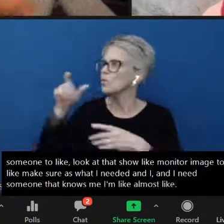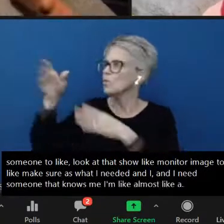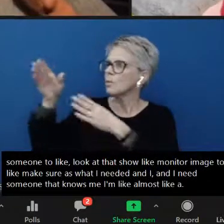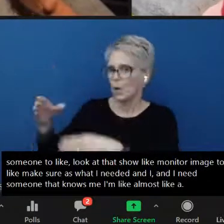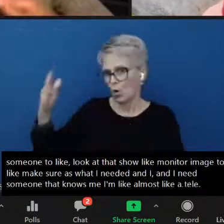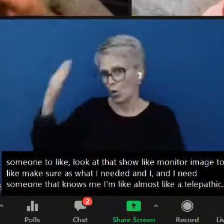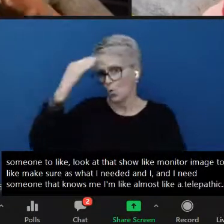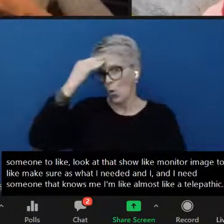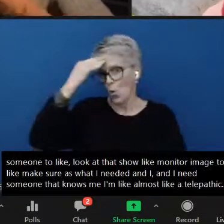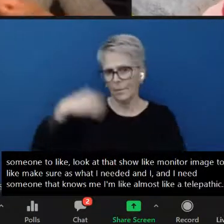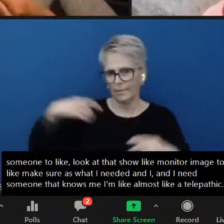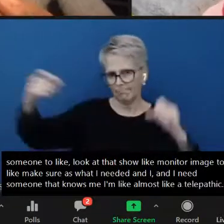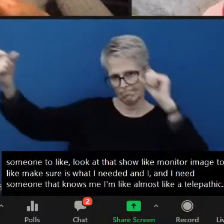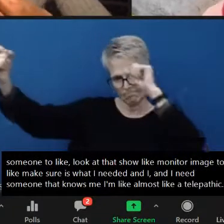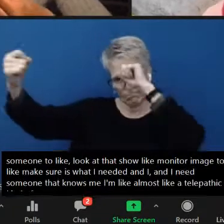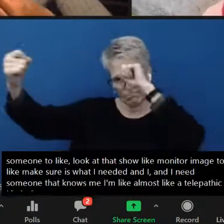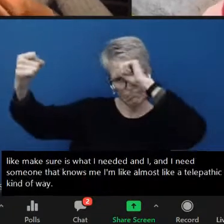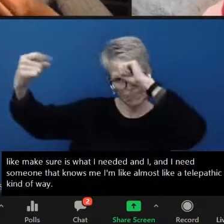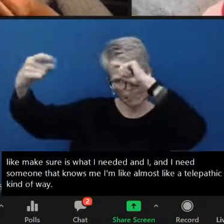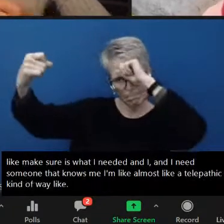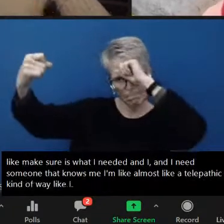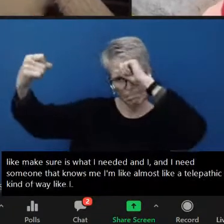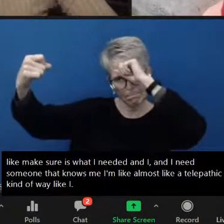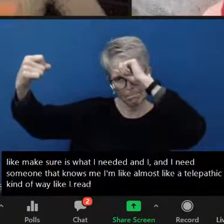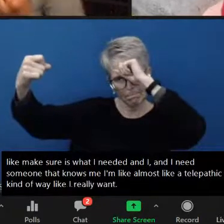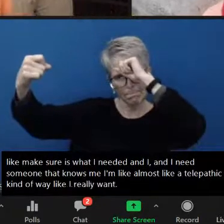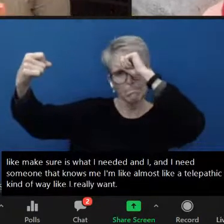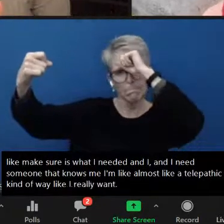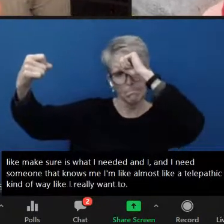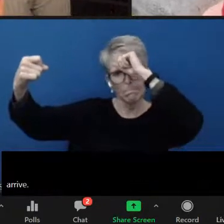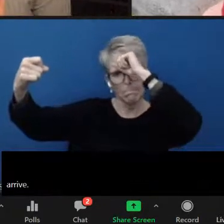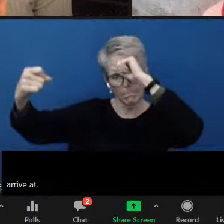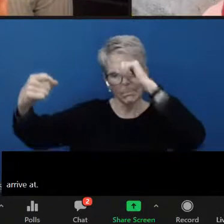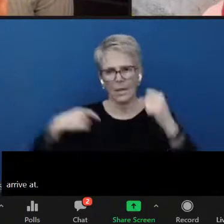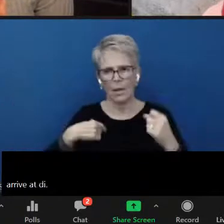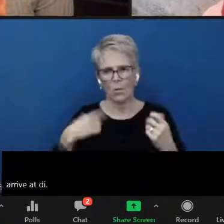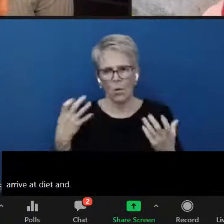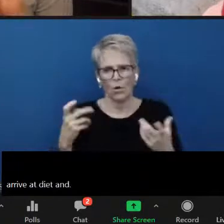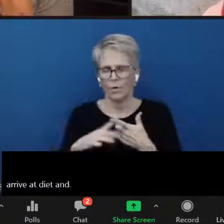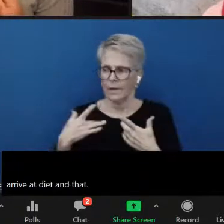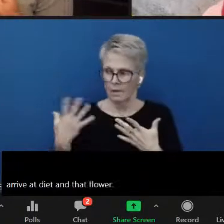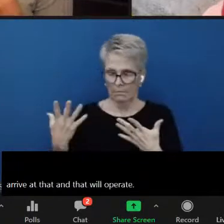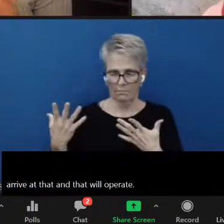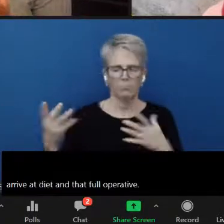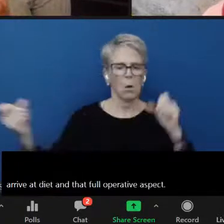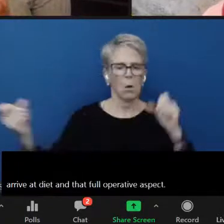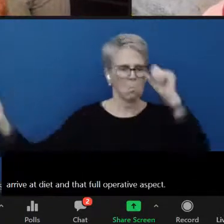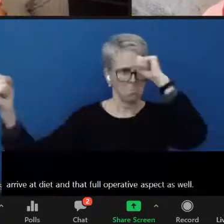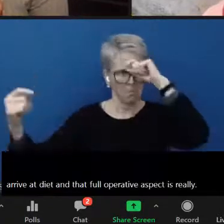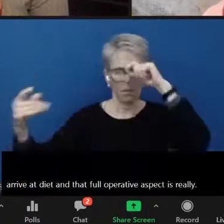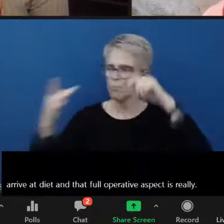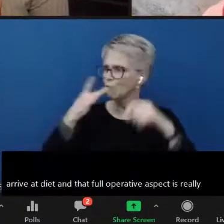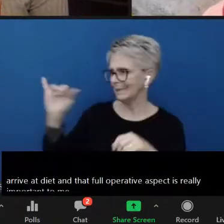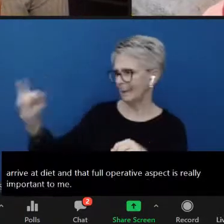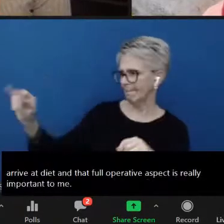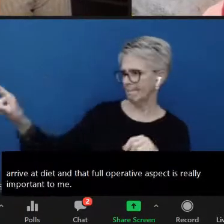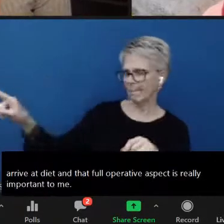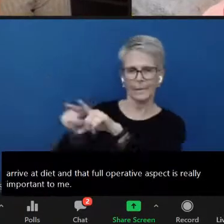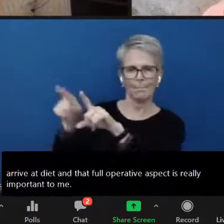like a telepathic kind of way. Like I really want to arrive at that, and the collaborative aspect is really important to